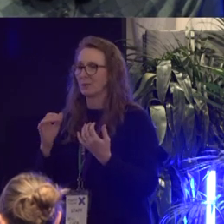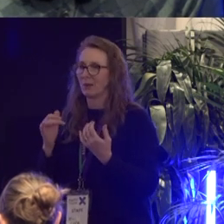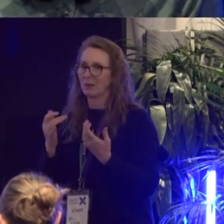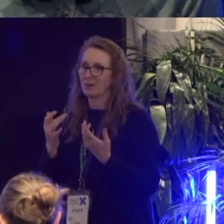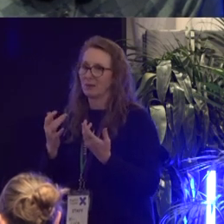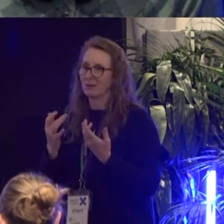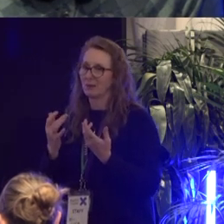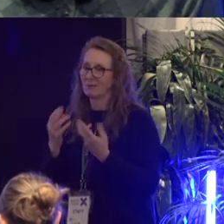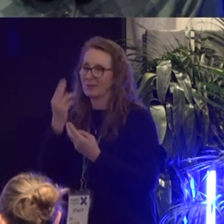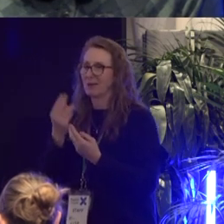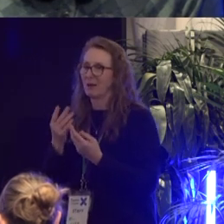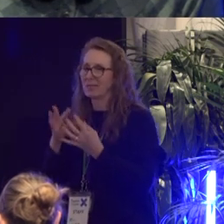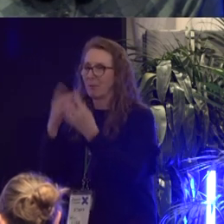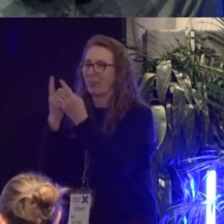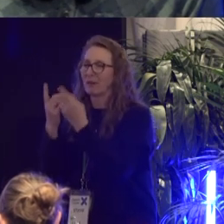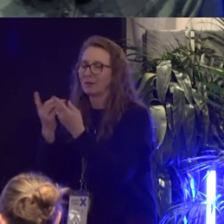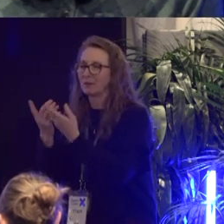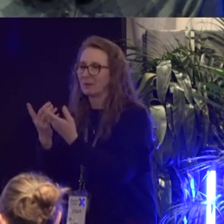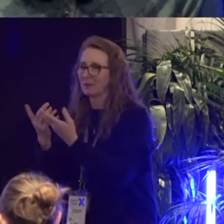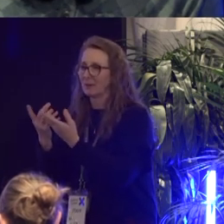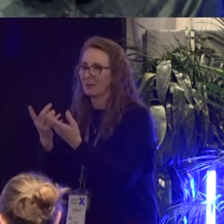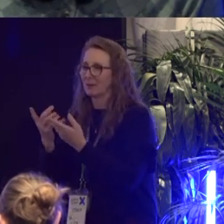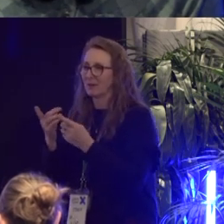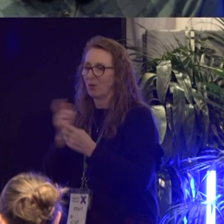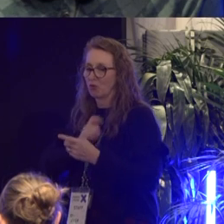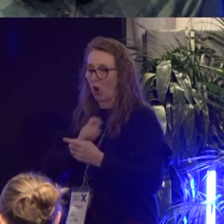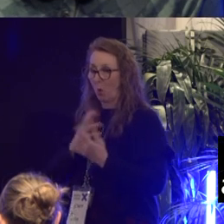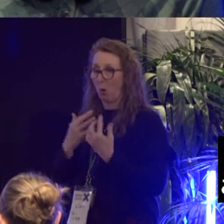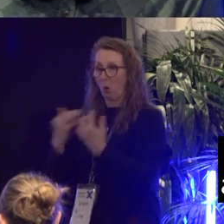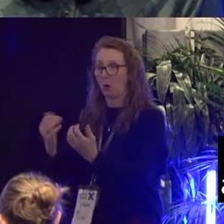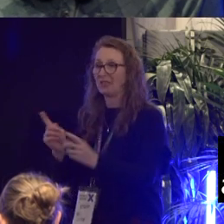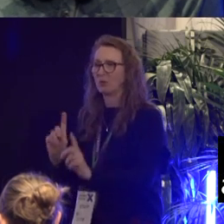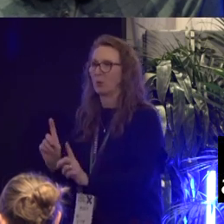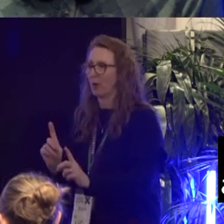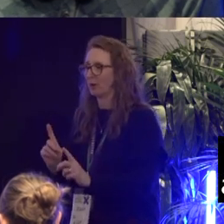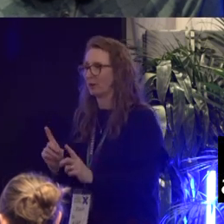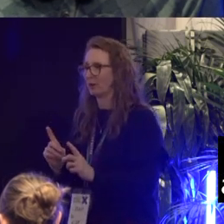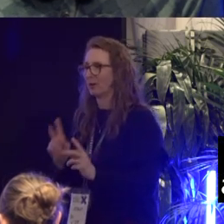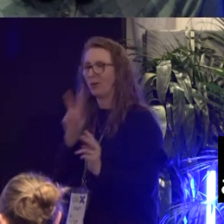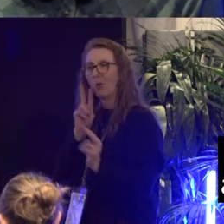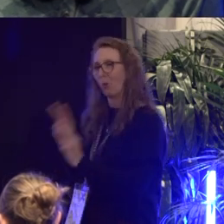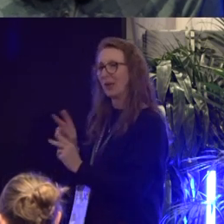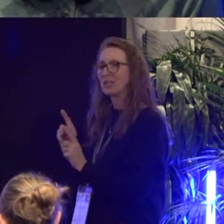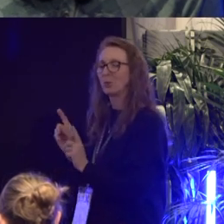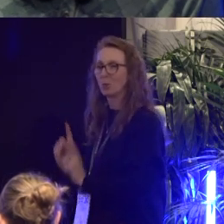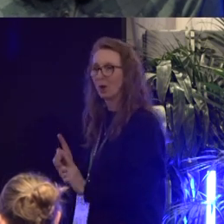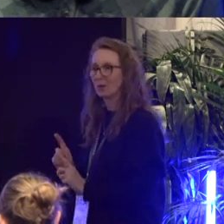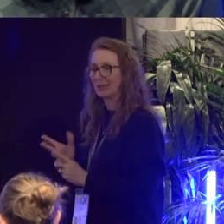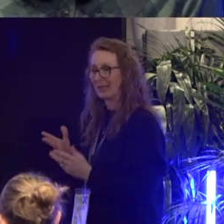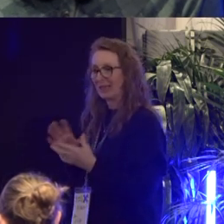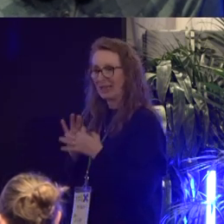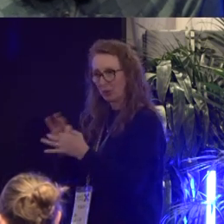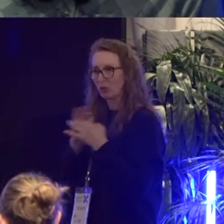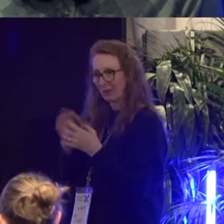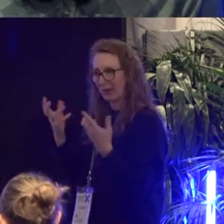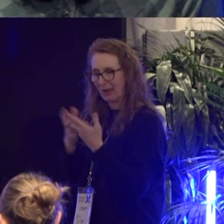if they, you know, so that they know what if any role they're playing. You know, am I watching? Am I supposed to be interacting? In what way? How